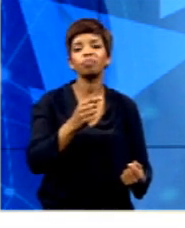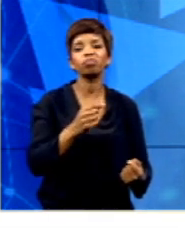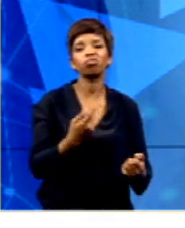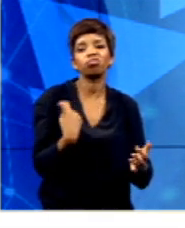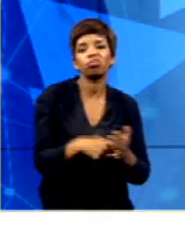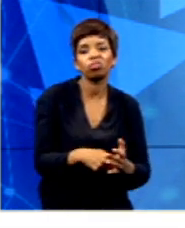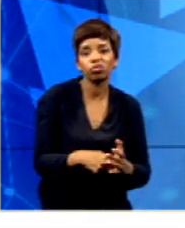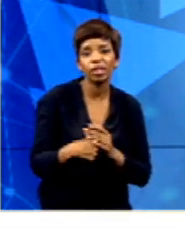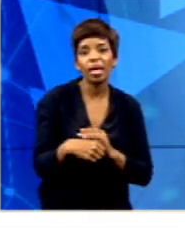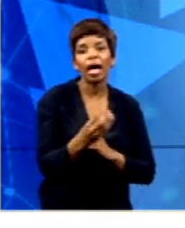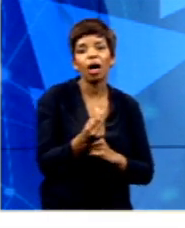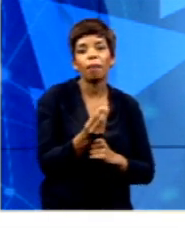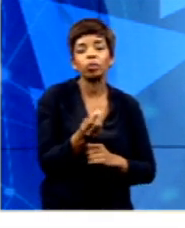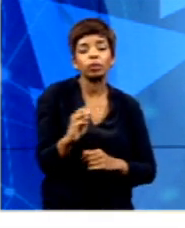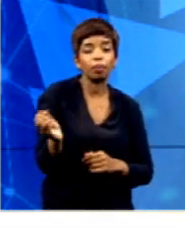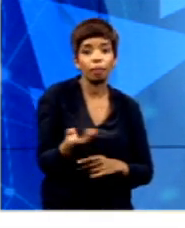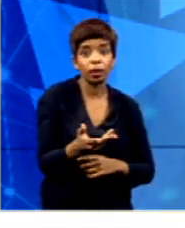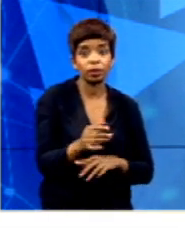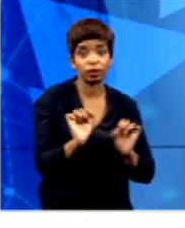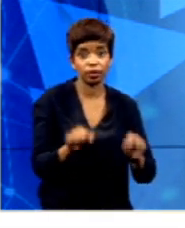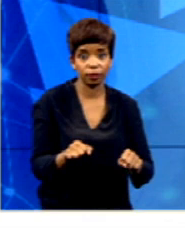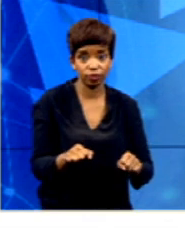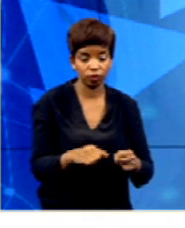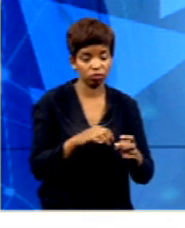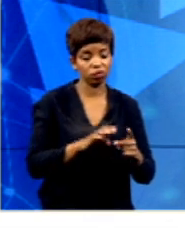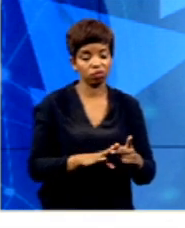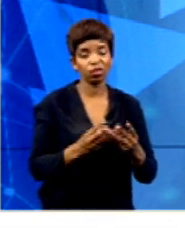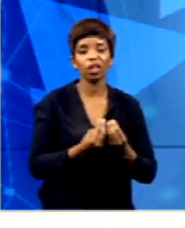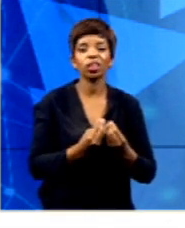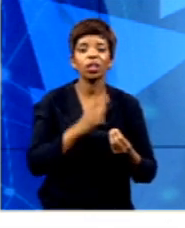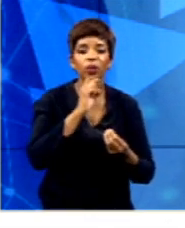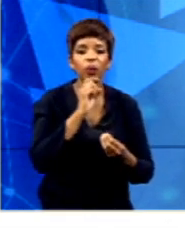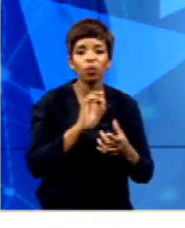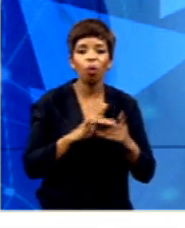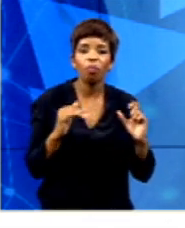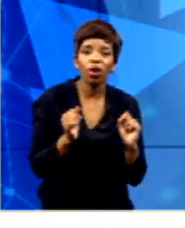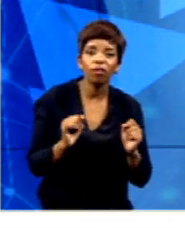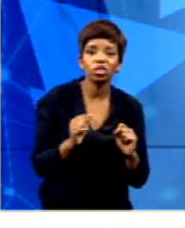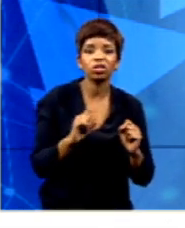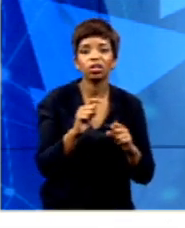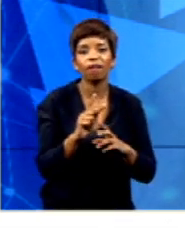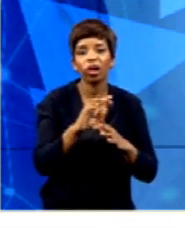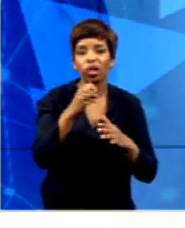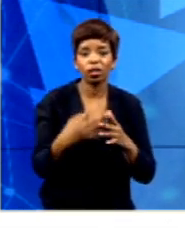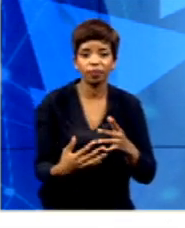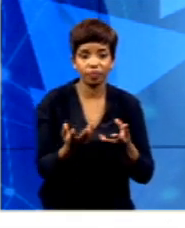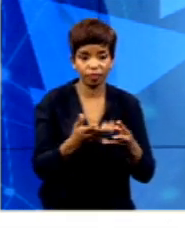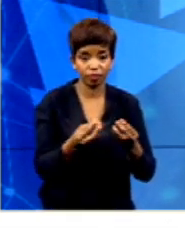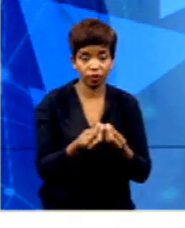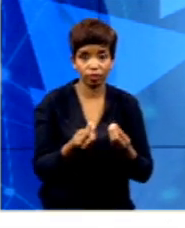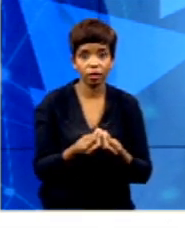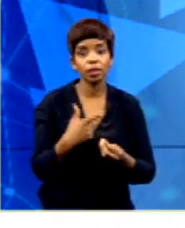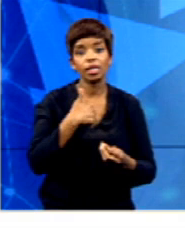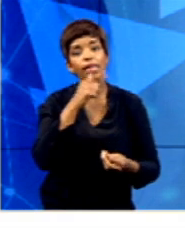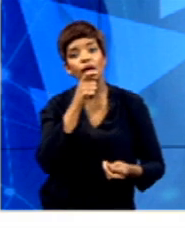hire agreement, appliances. That's the arena that we deal with. Beyond that, I cannot really comment. And I